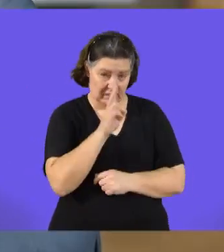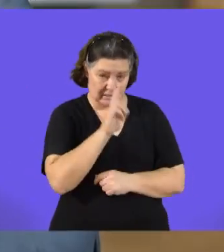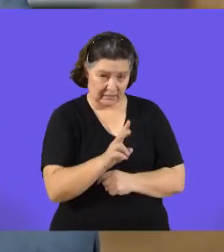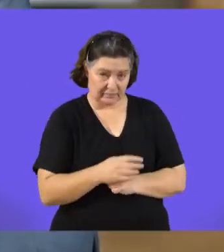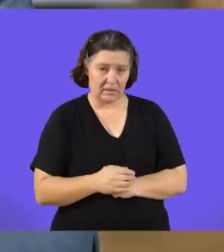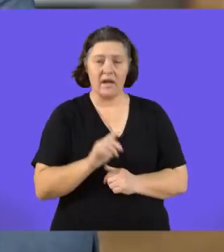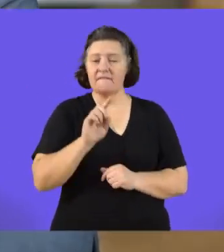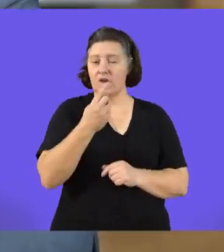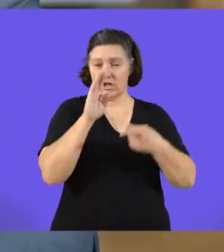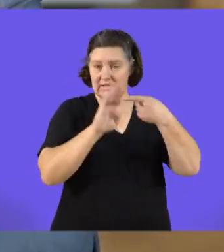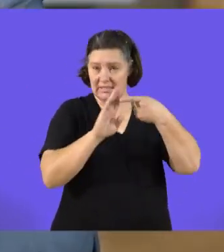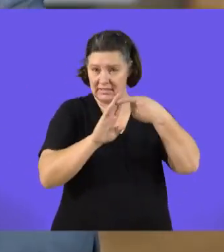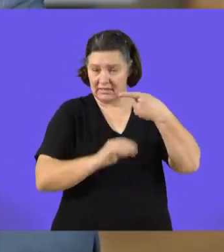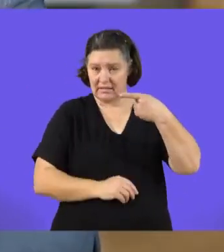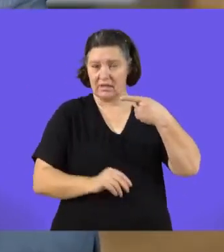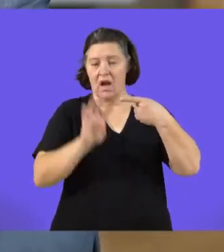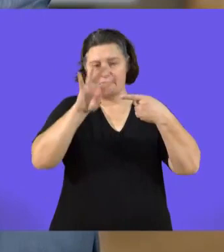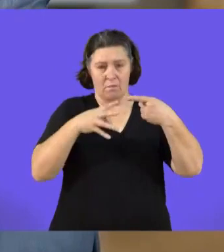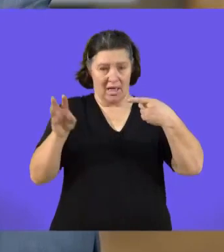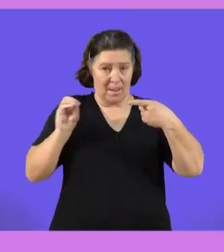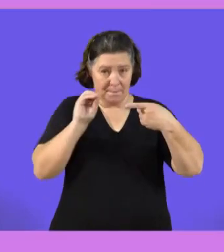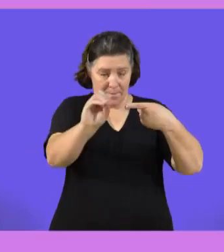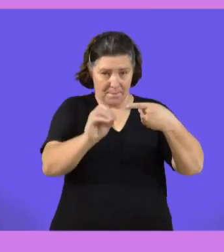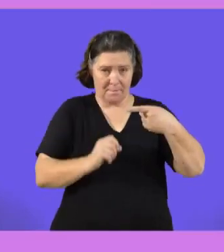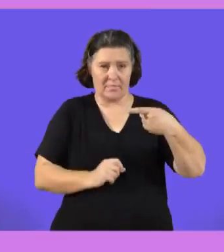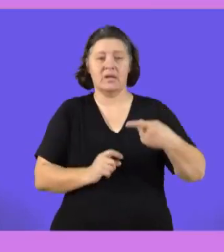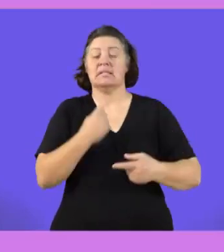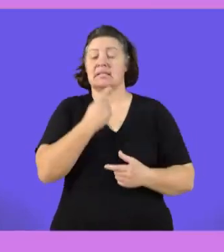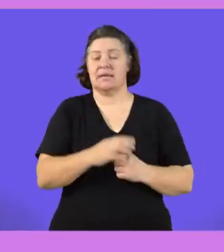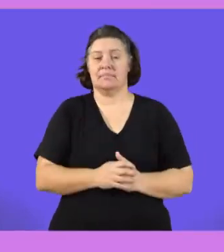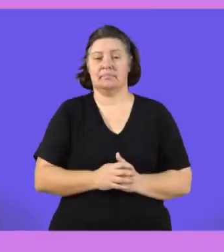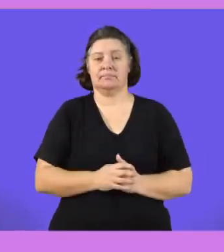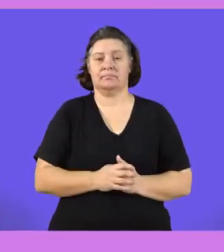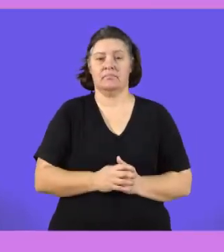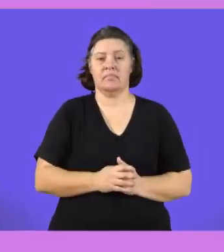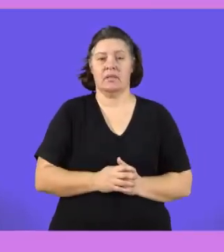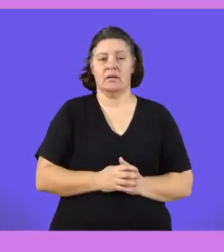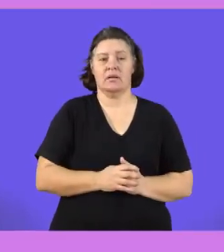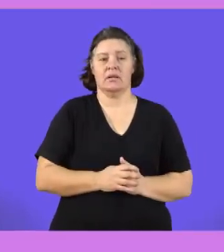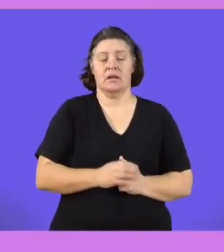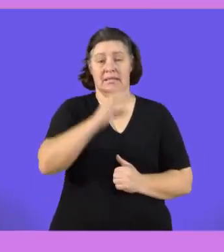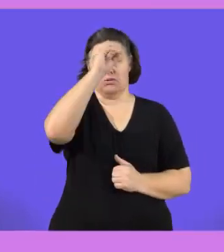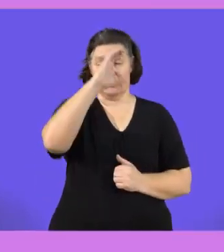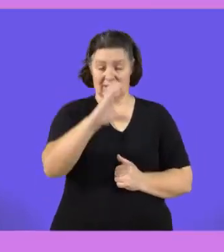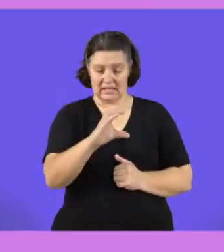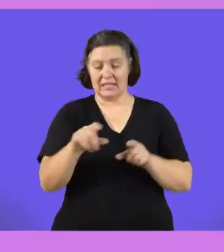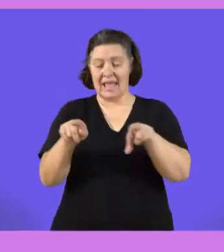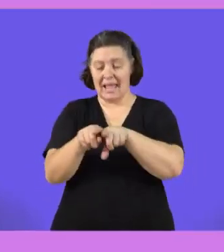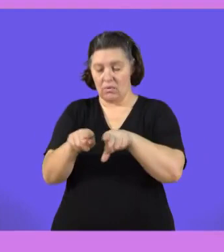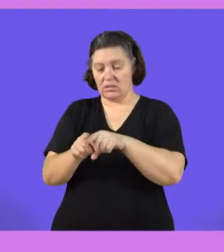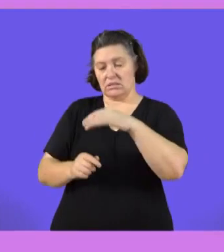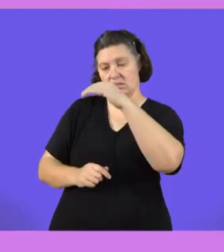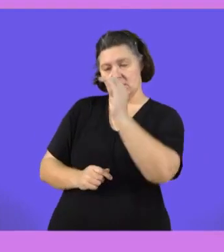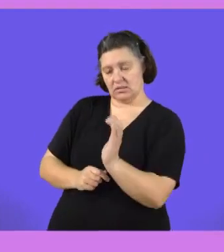number 1, formula first. So what is the formula? So I'll say degrees Celsius equals to, open